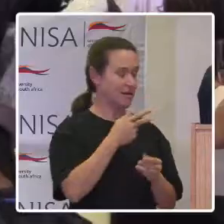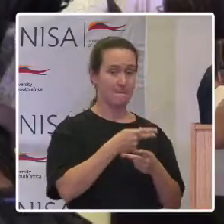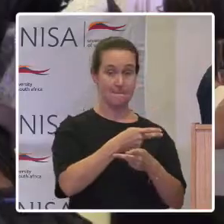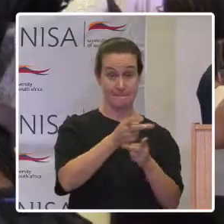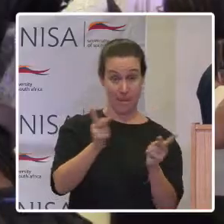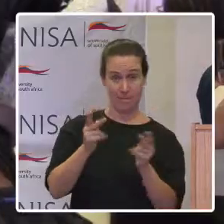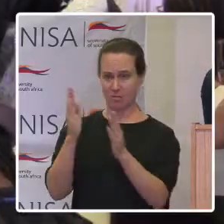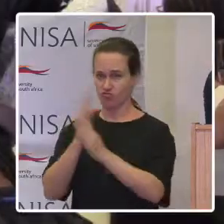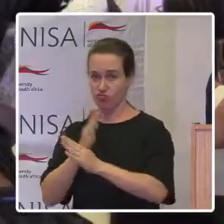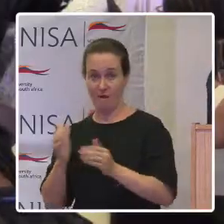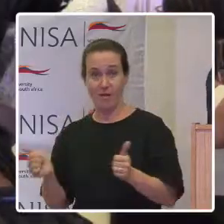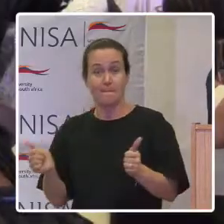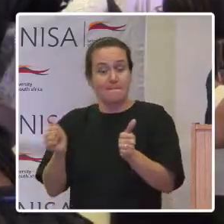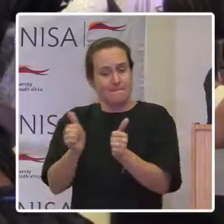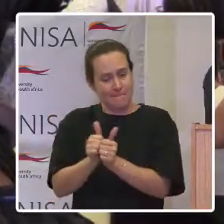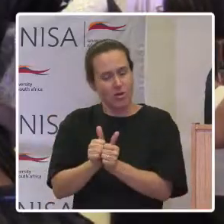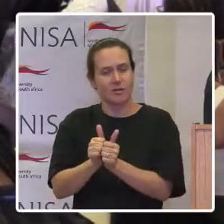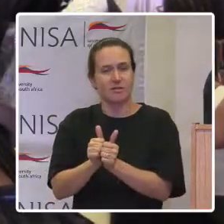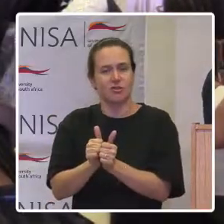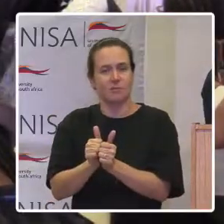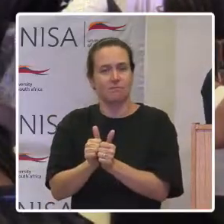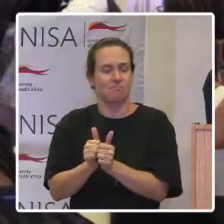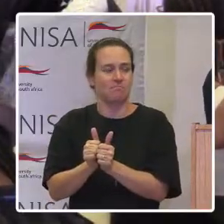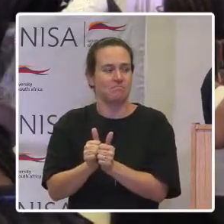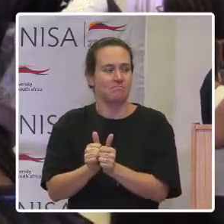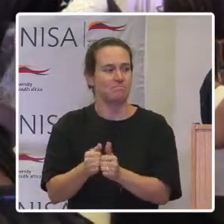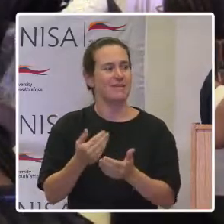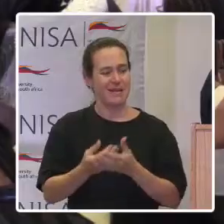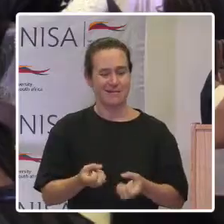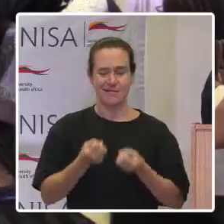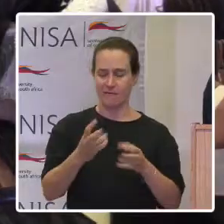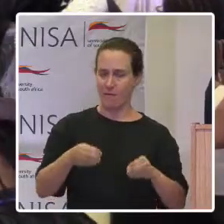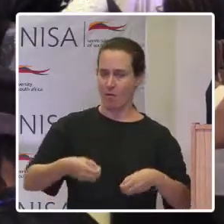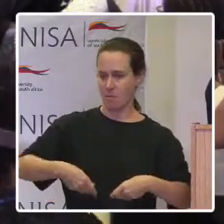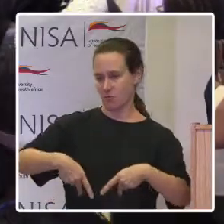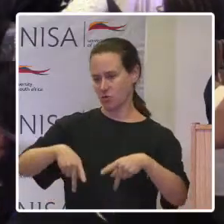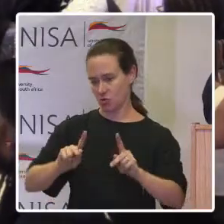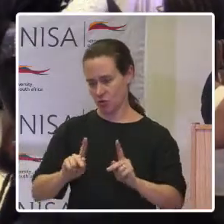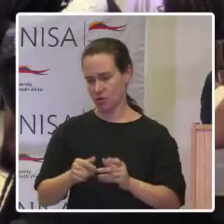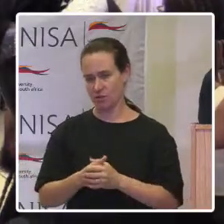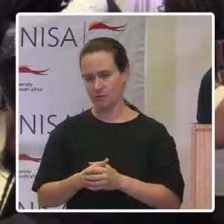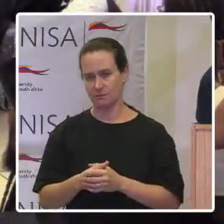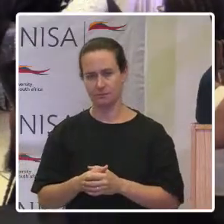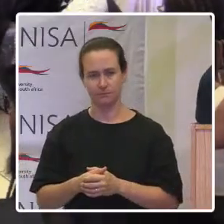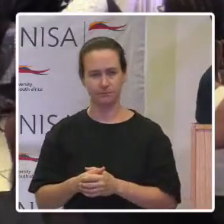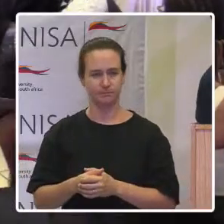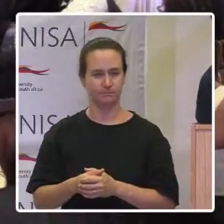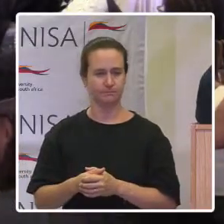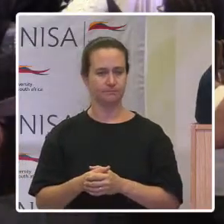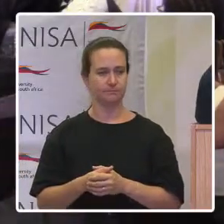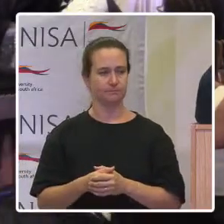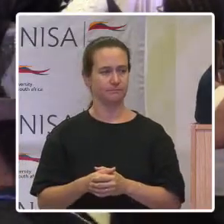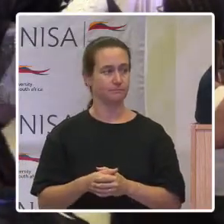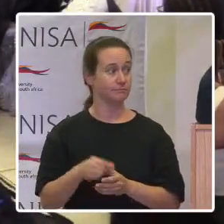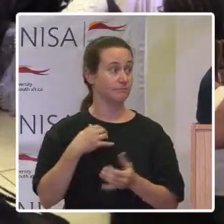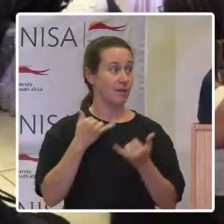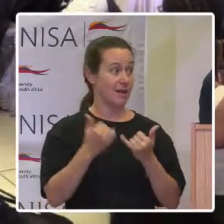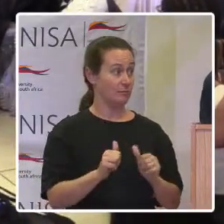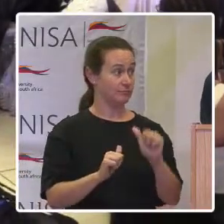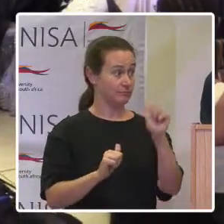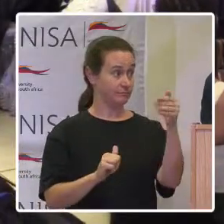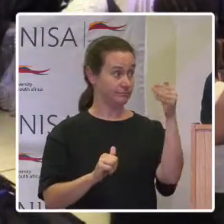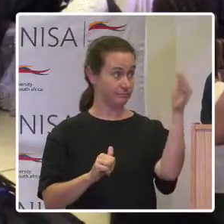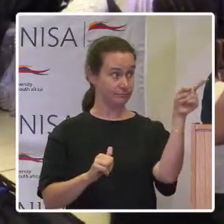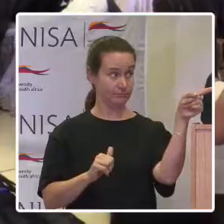partnerships, right, that enable and unlocks that opportunity for those. So let me go to that